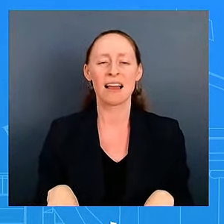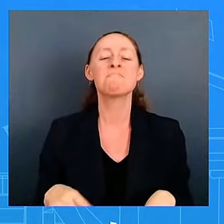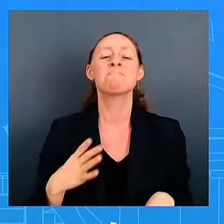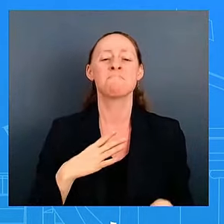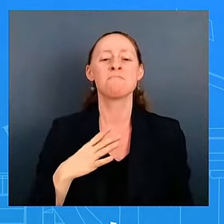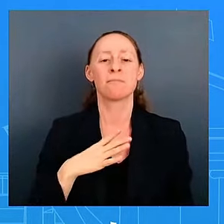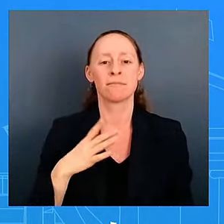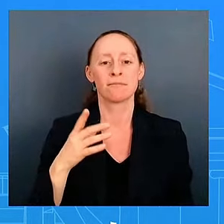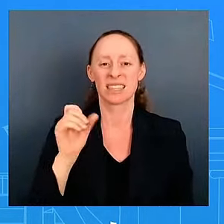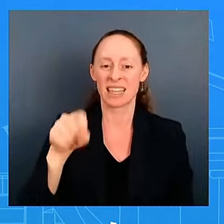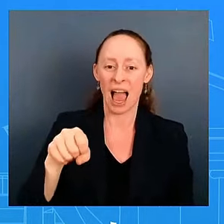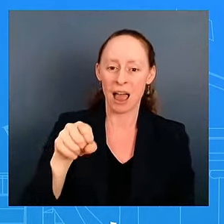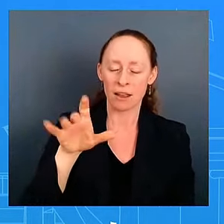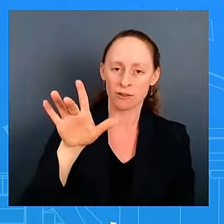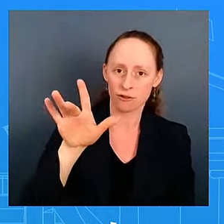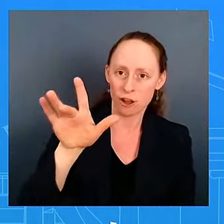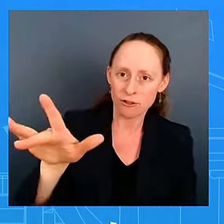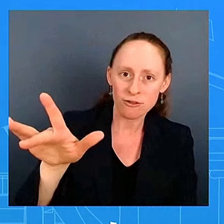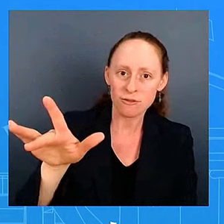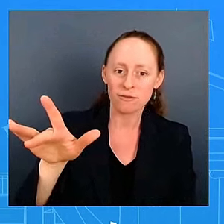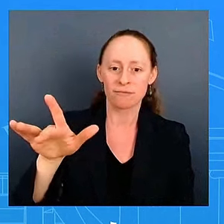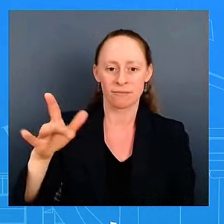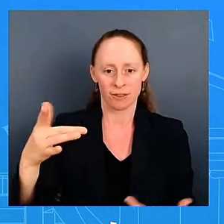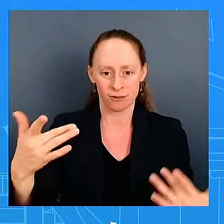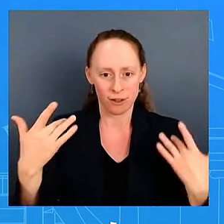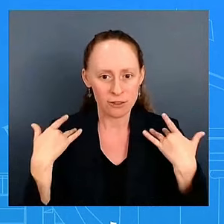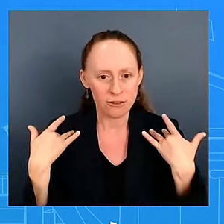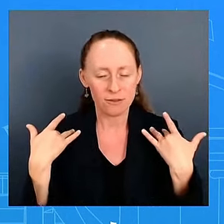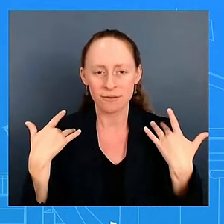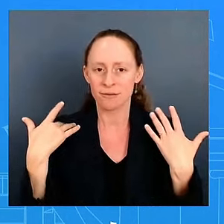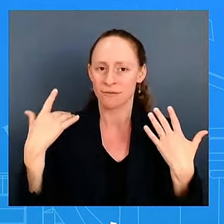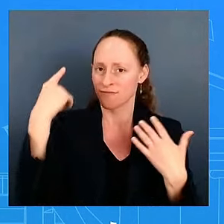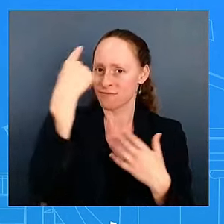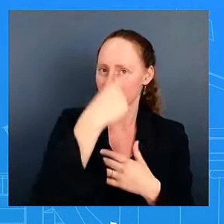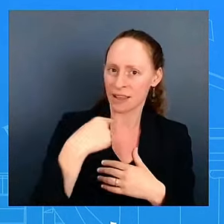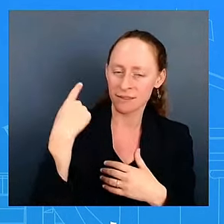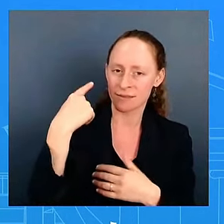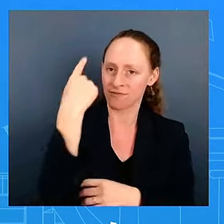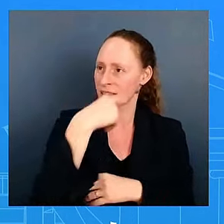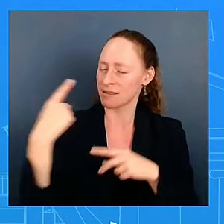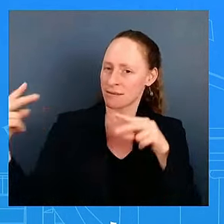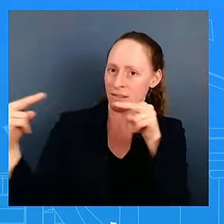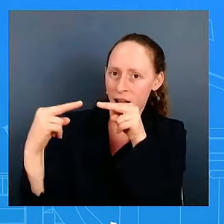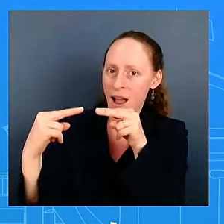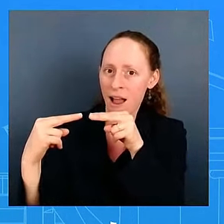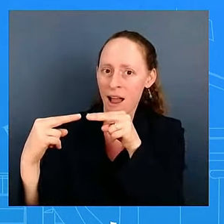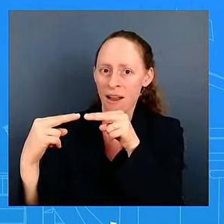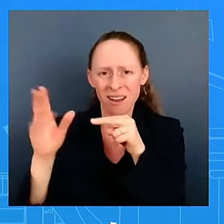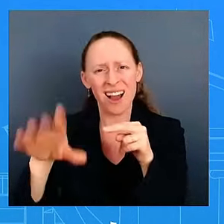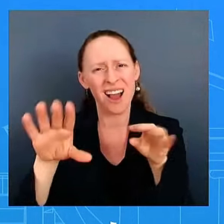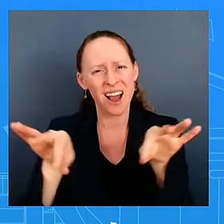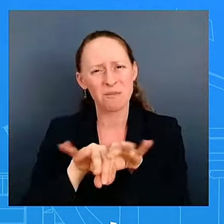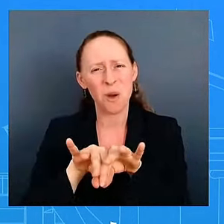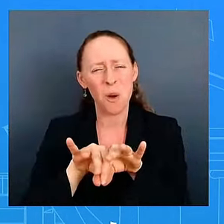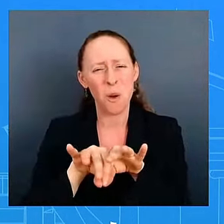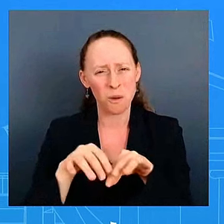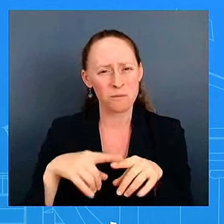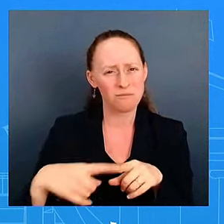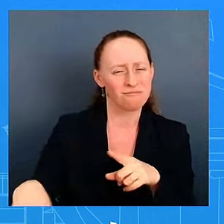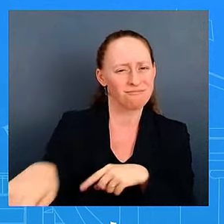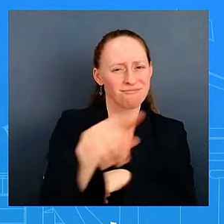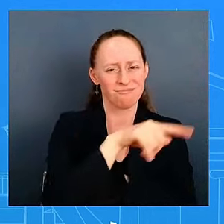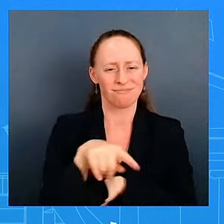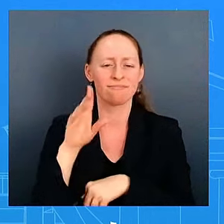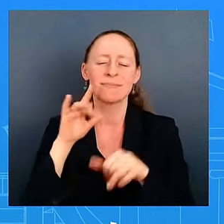see him face to face, I think that matters. And so, look, we're going to continue to move forward and do what we have